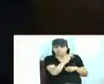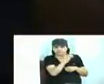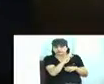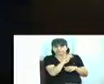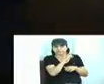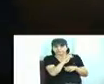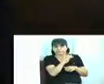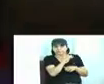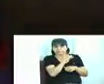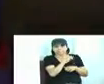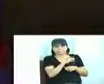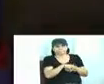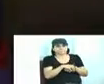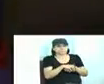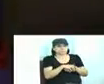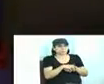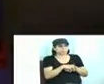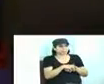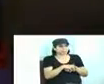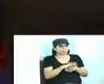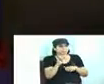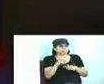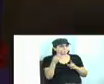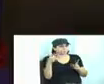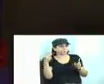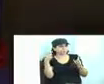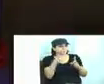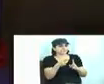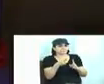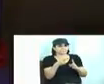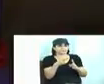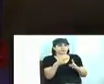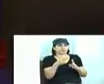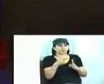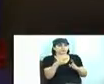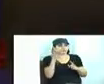find out that this is exactly the point of why we've gathered for 3 days.